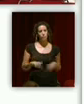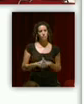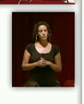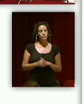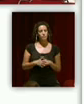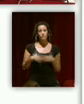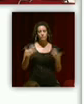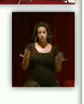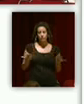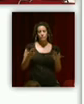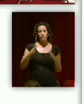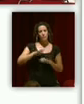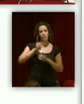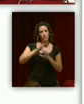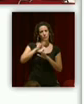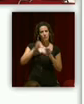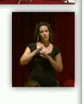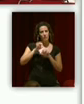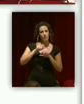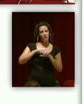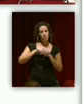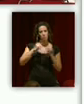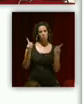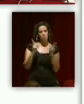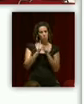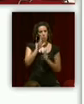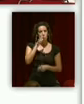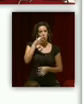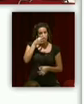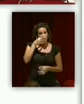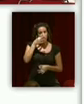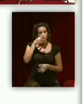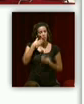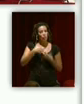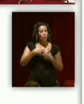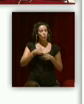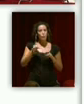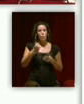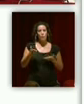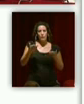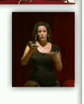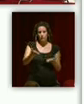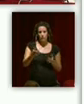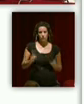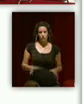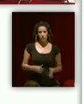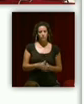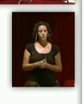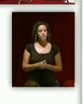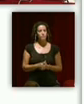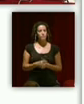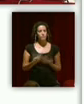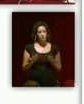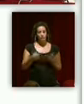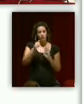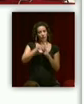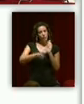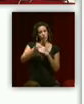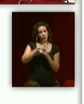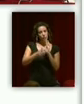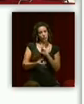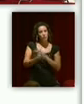concept. And the learning curve is very short because it really works very well.